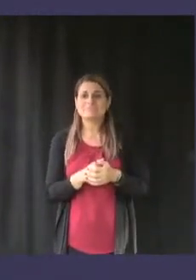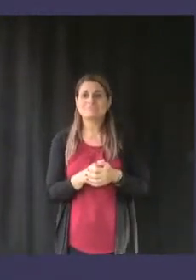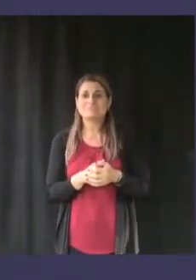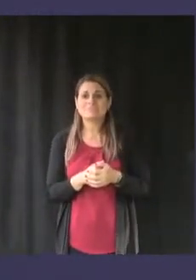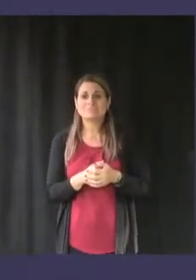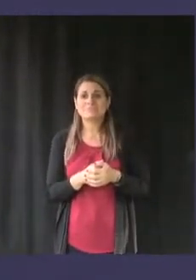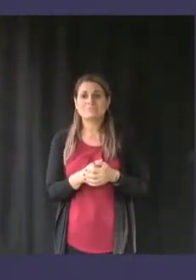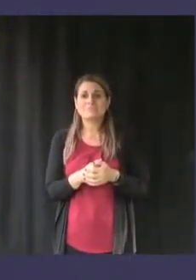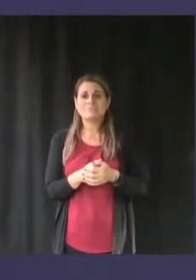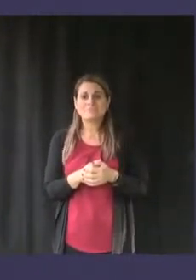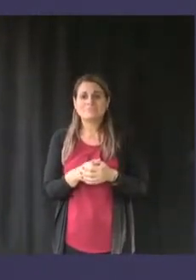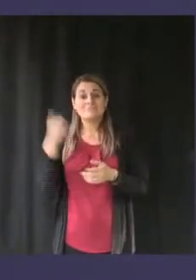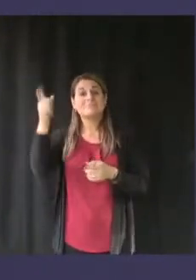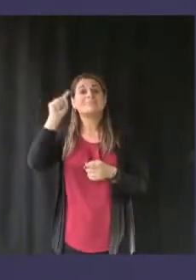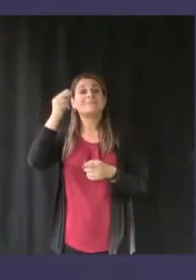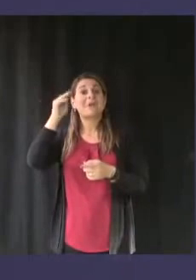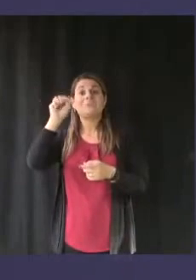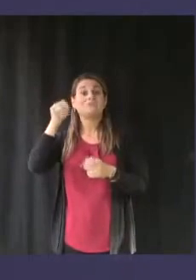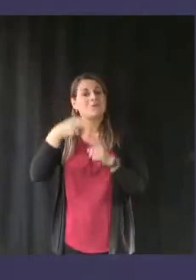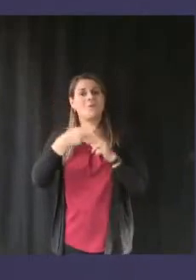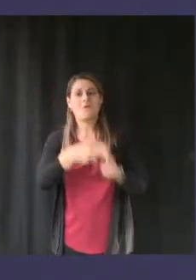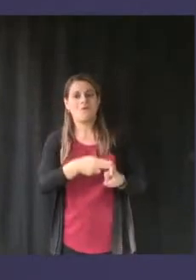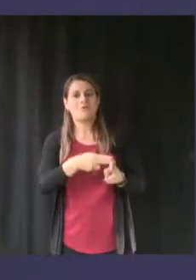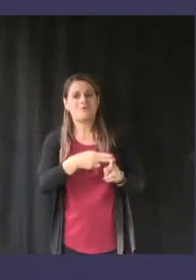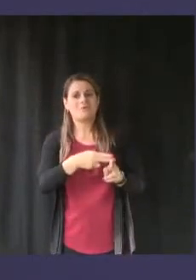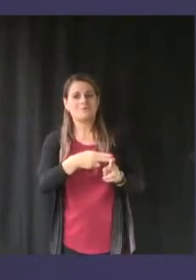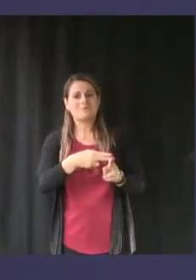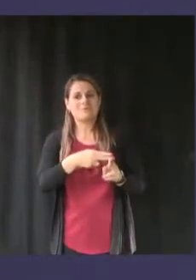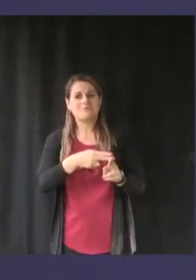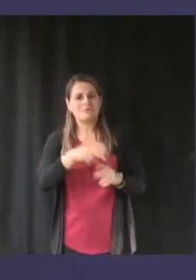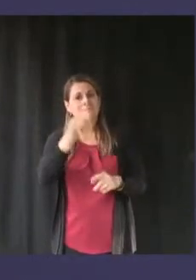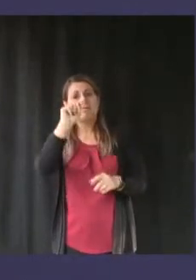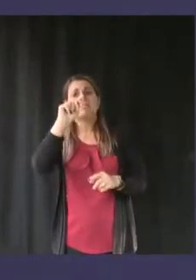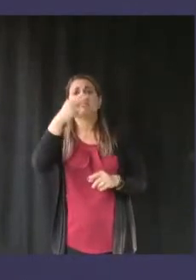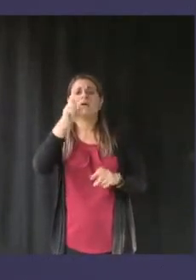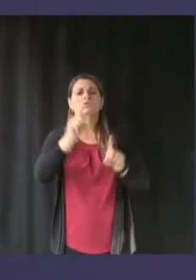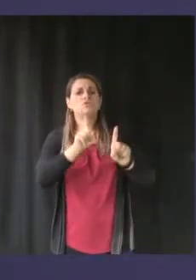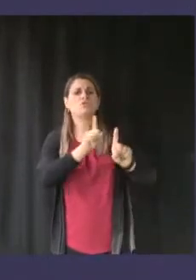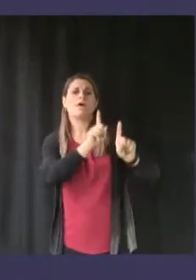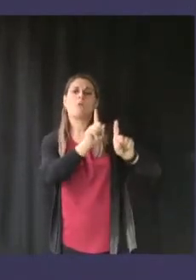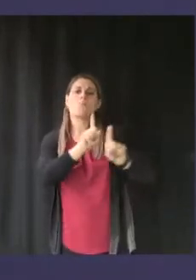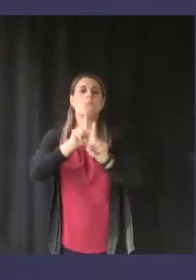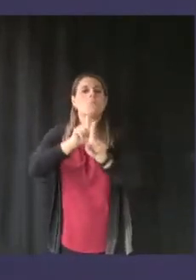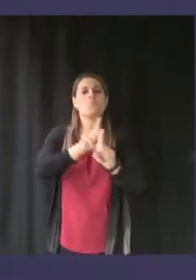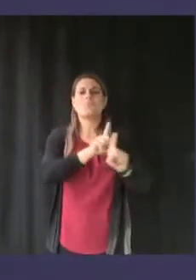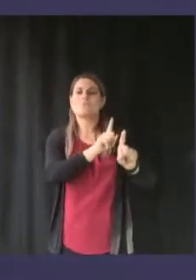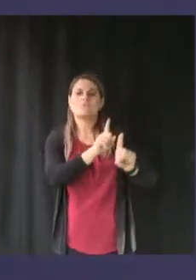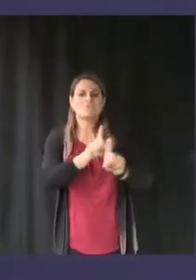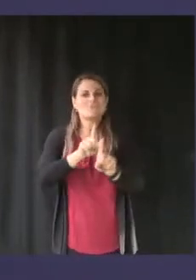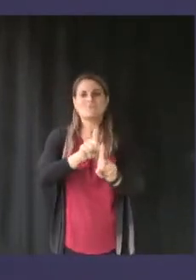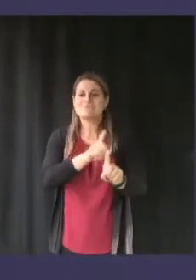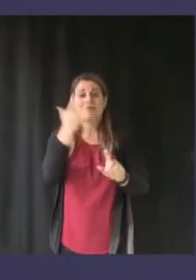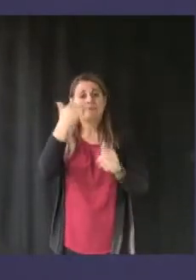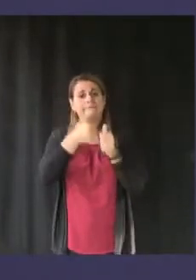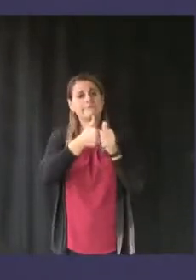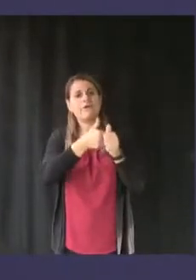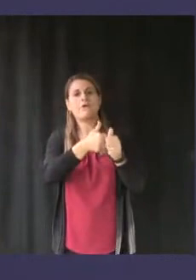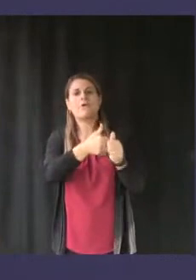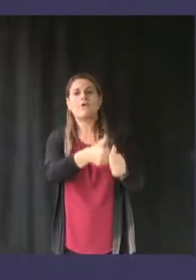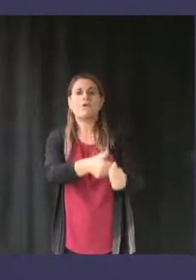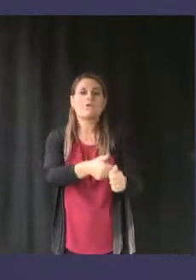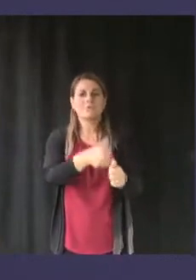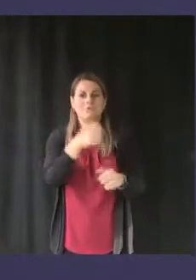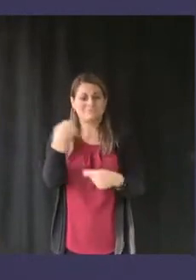Shadow, because he followed his dad everywhere he went. And fast forward 30 years, Chris followed his